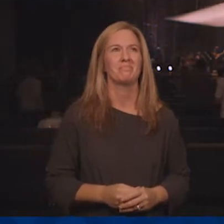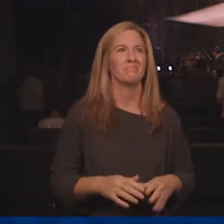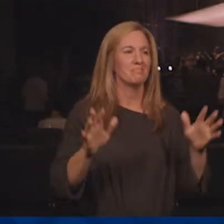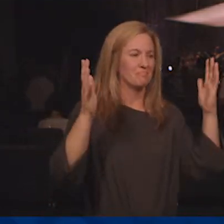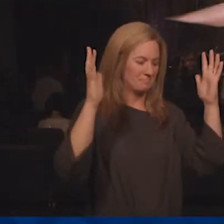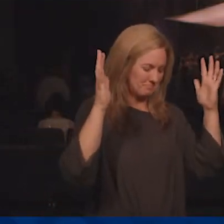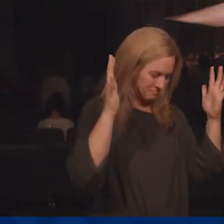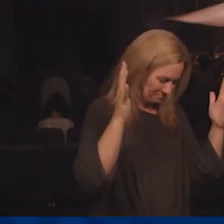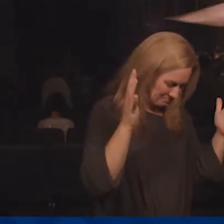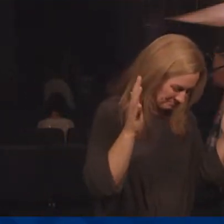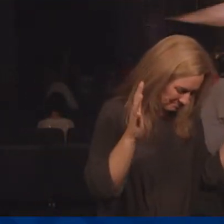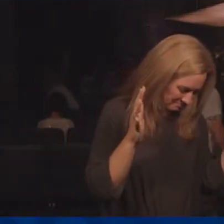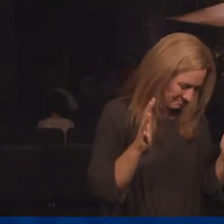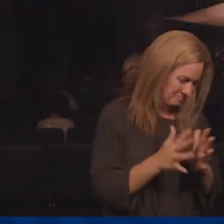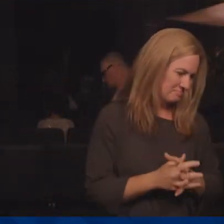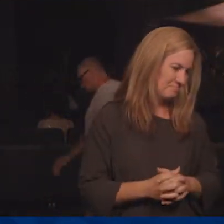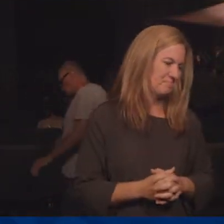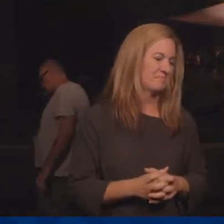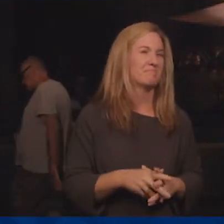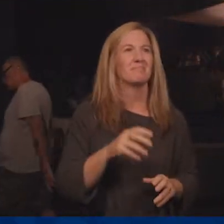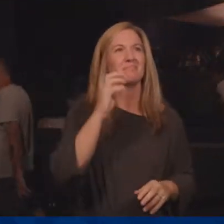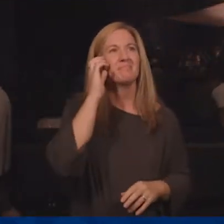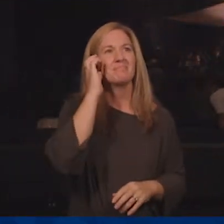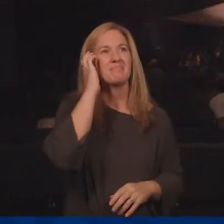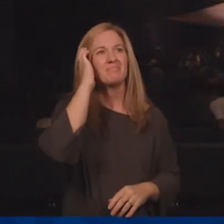Amen. Amen.